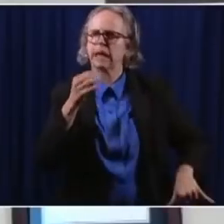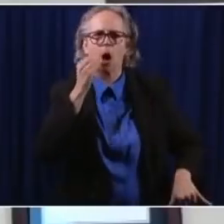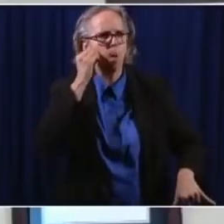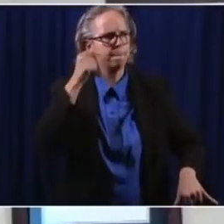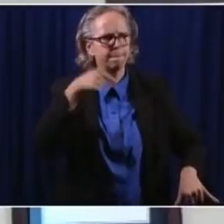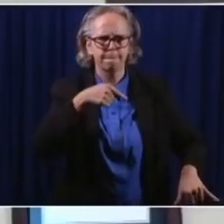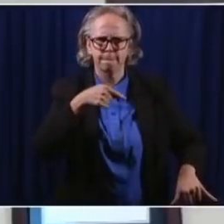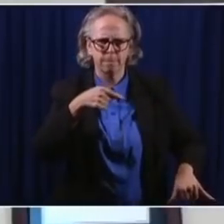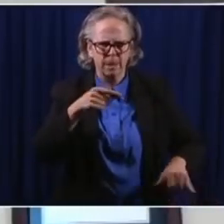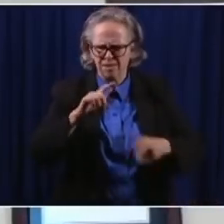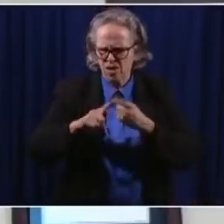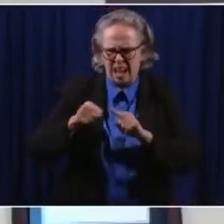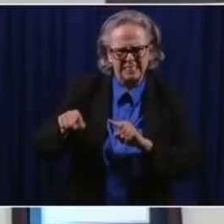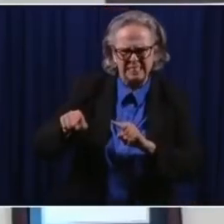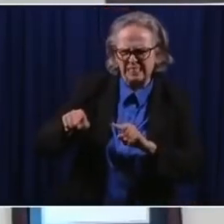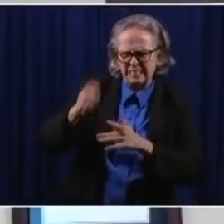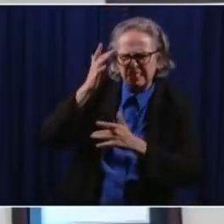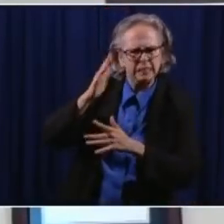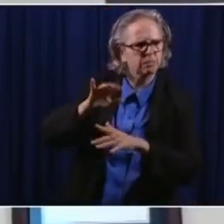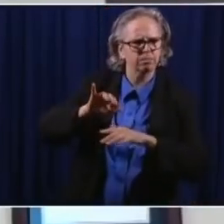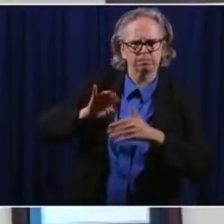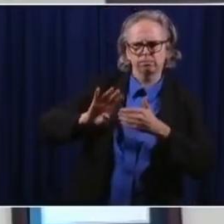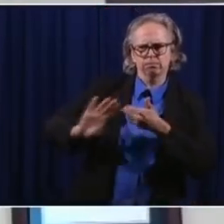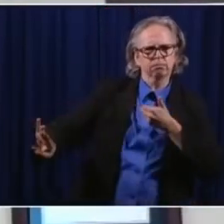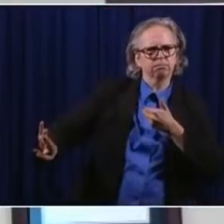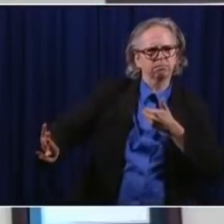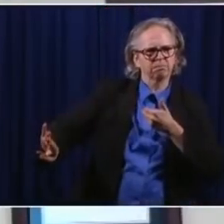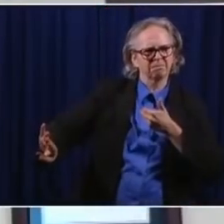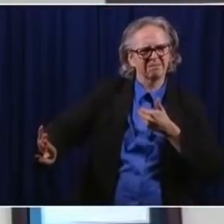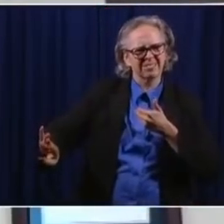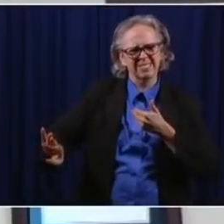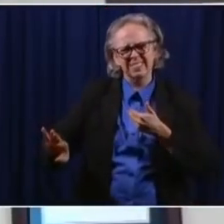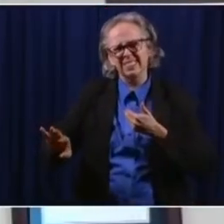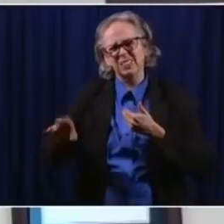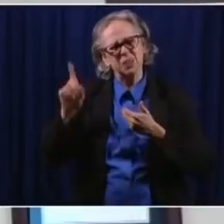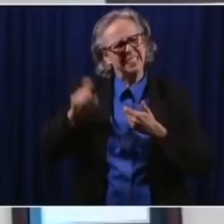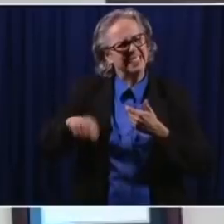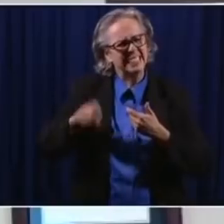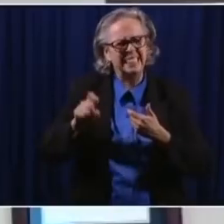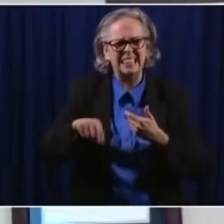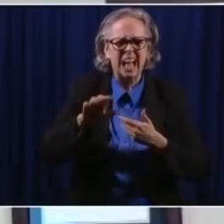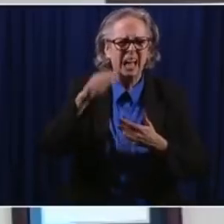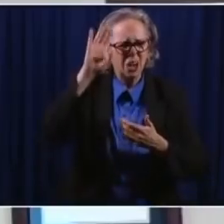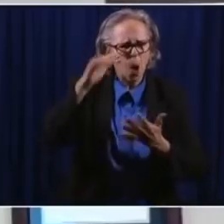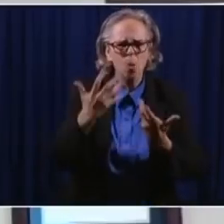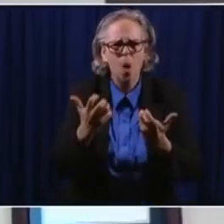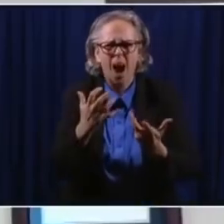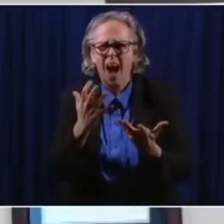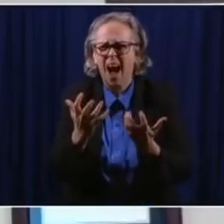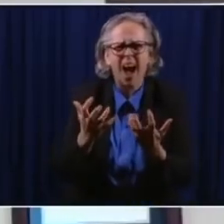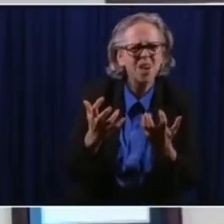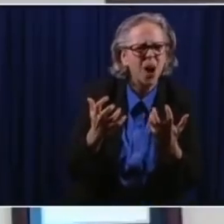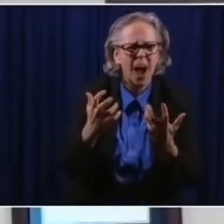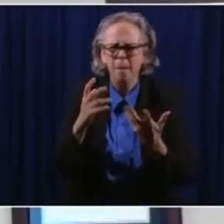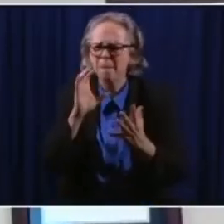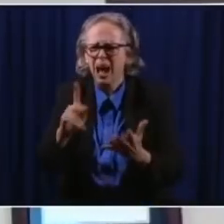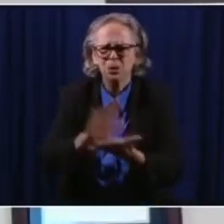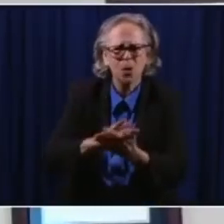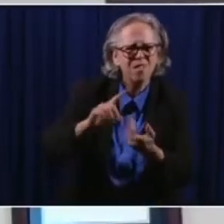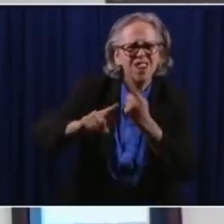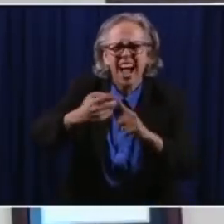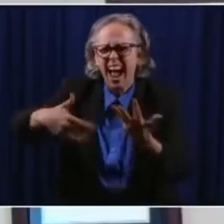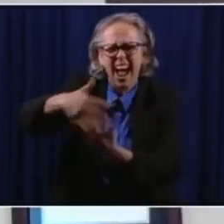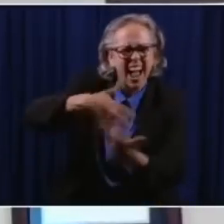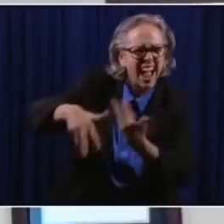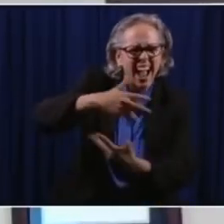So I know everybody's anxious to get back. I mean, we are all anxious to get back and to see one another, and it's exciting to have school back in